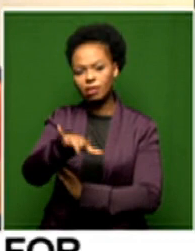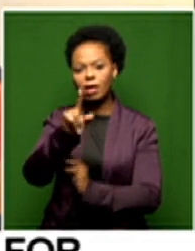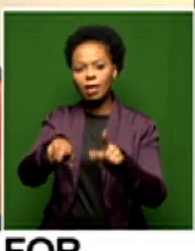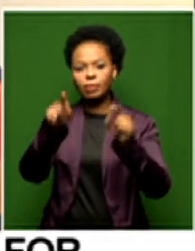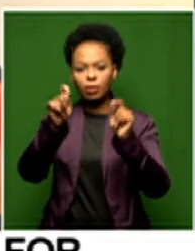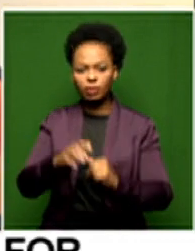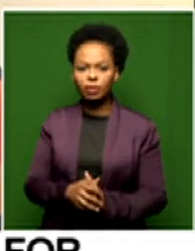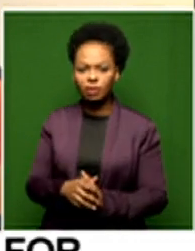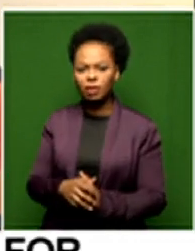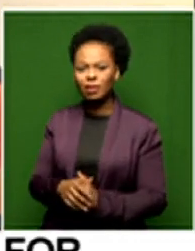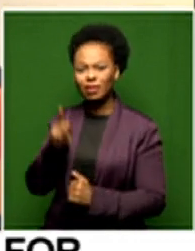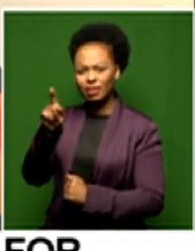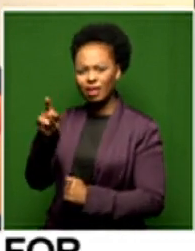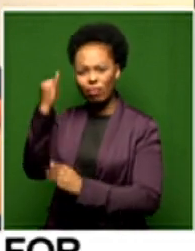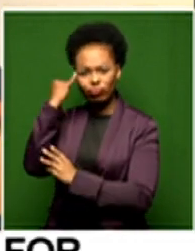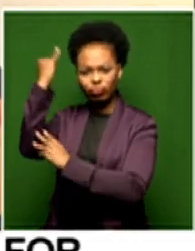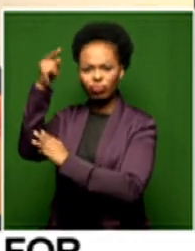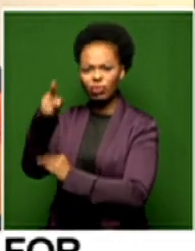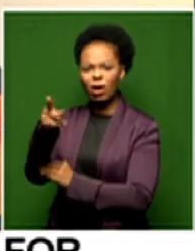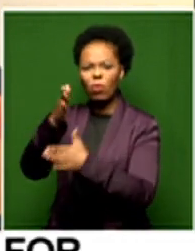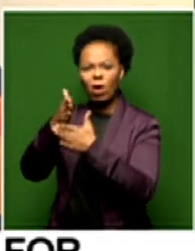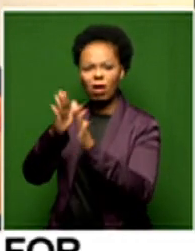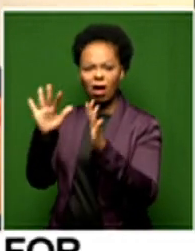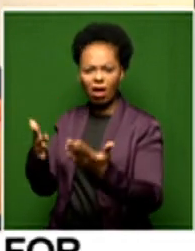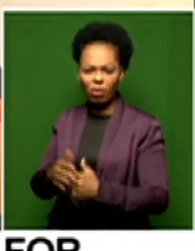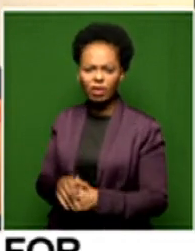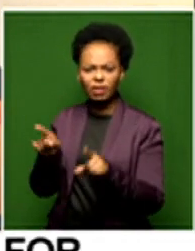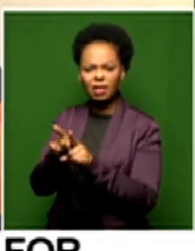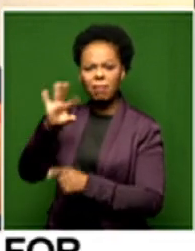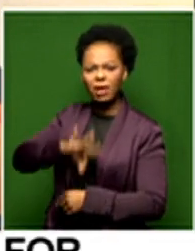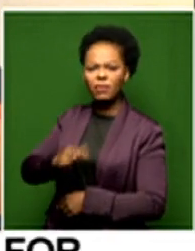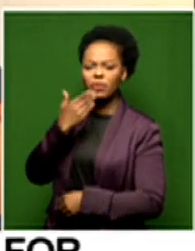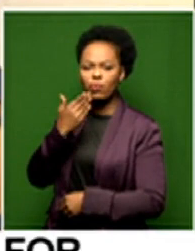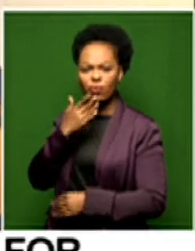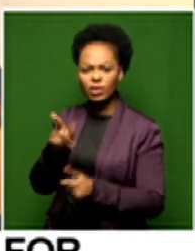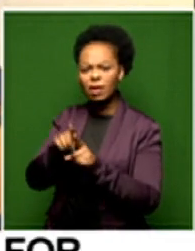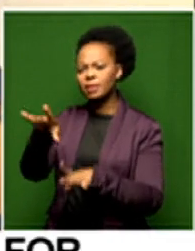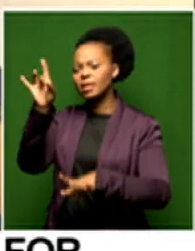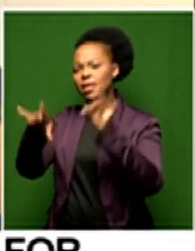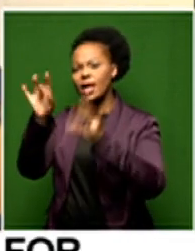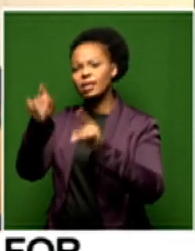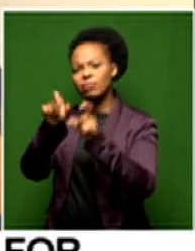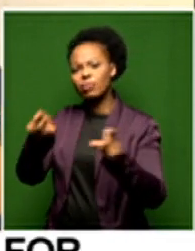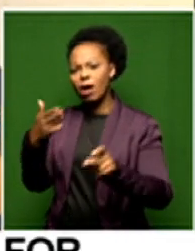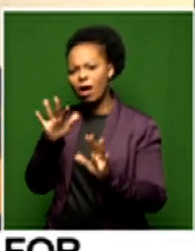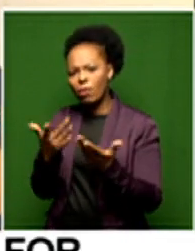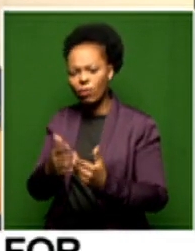on how the LaundReCycle initiative works and who gets to benefit and how do you select the beneficiaries?